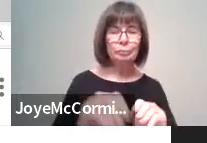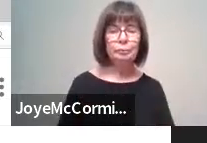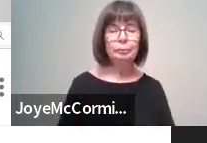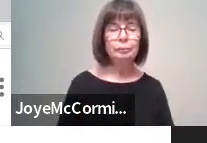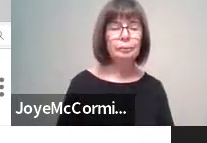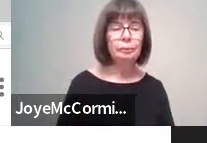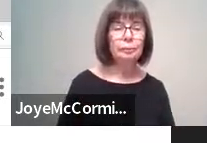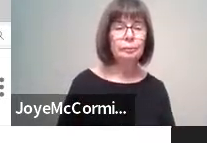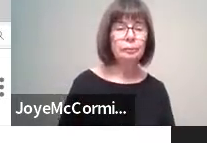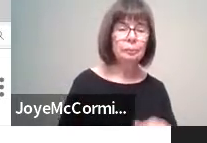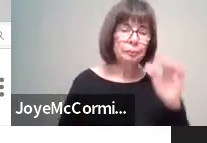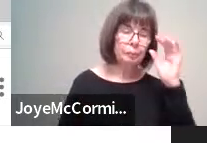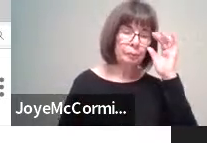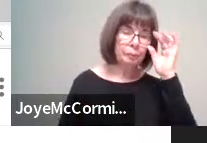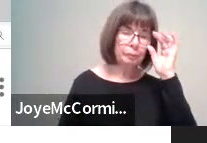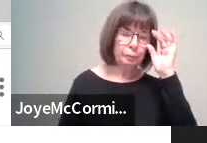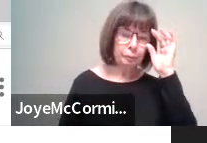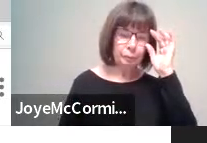see.